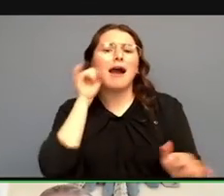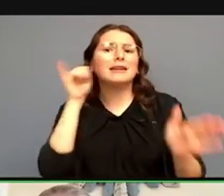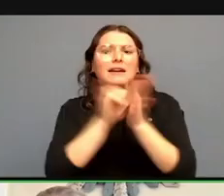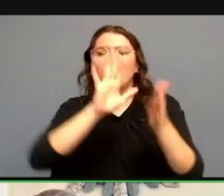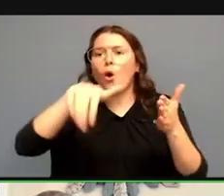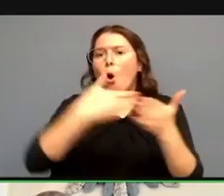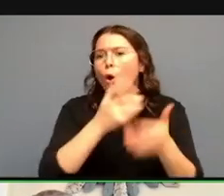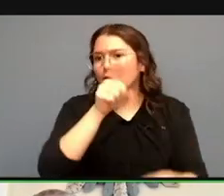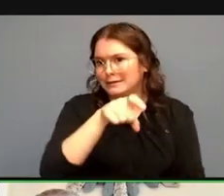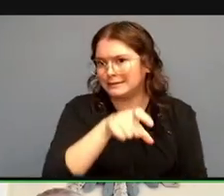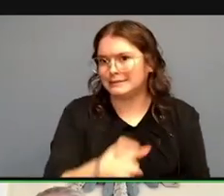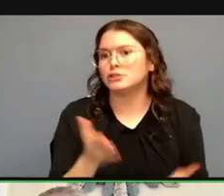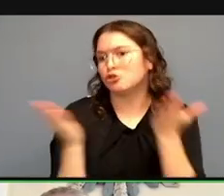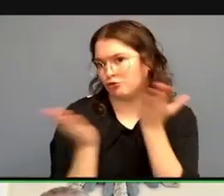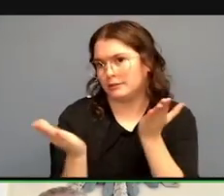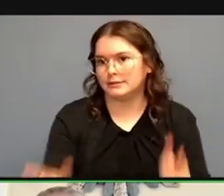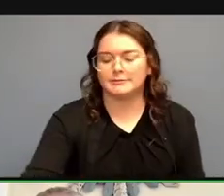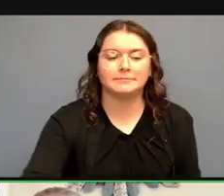needs.